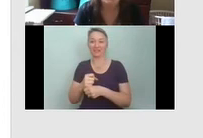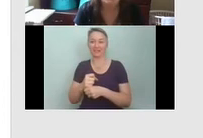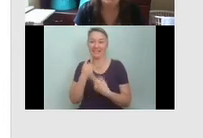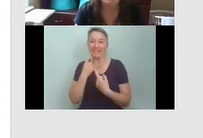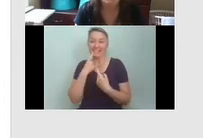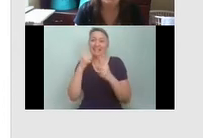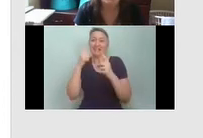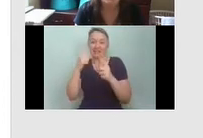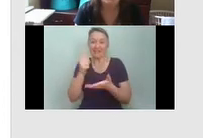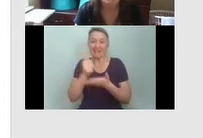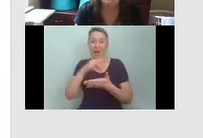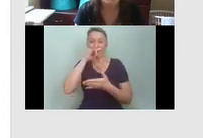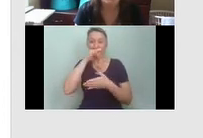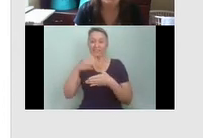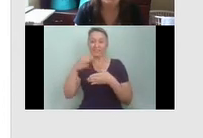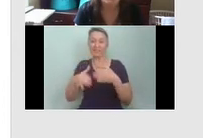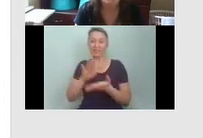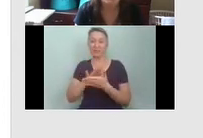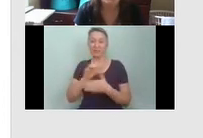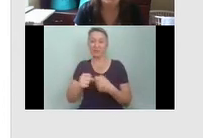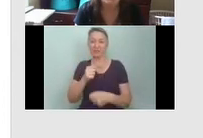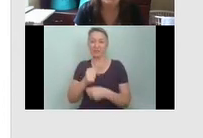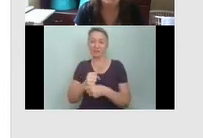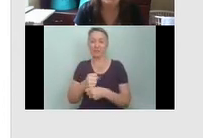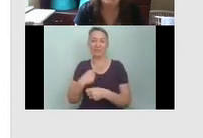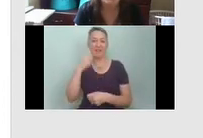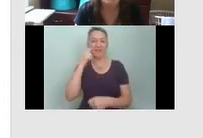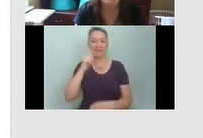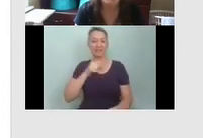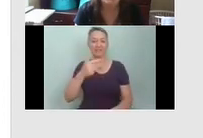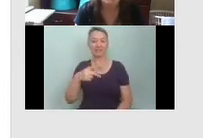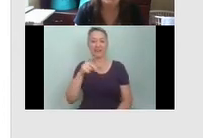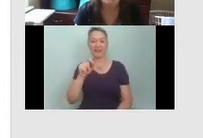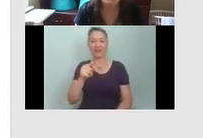impressive. I think Kathy Miner is going to introduce Jody.